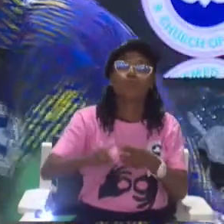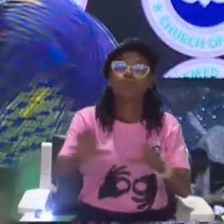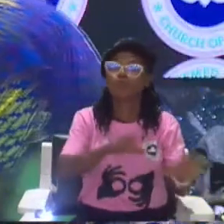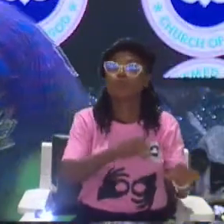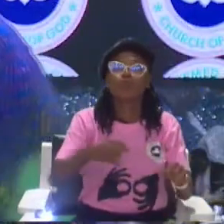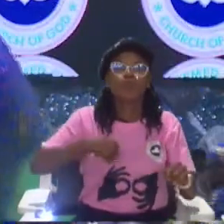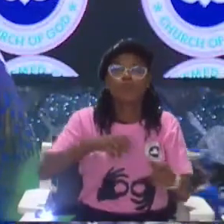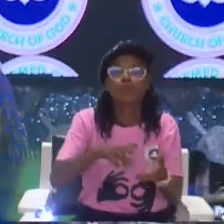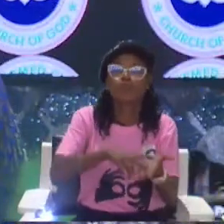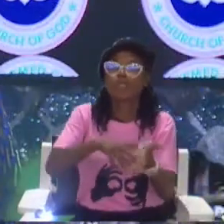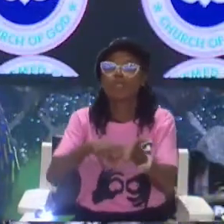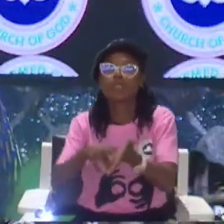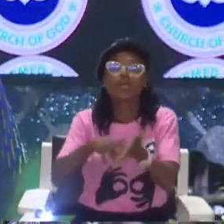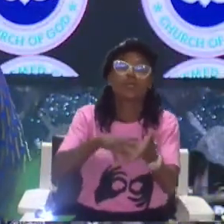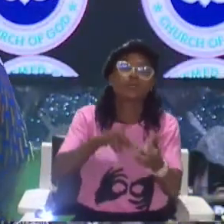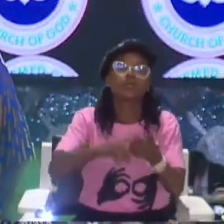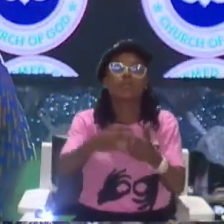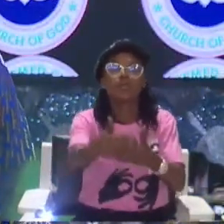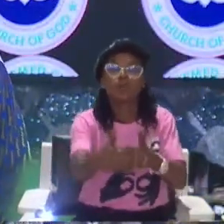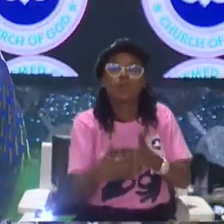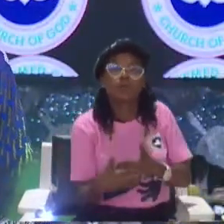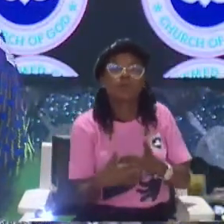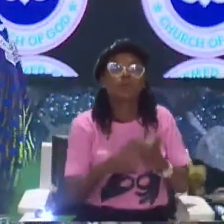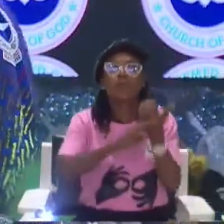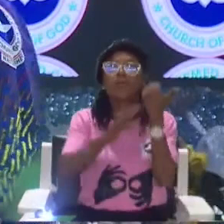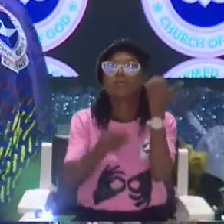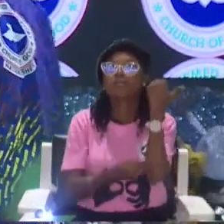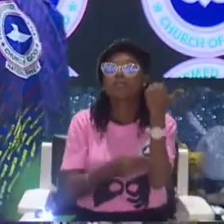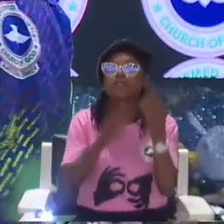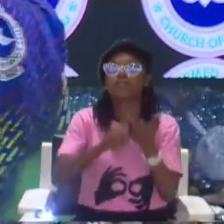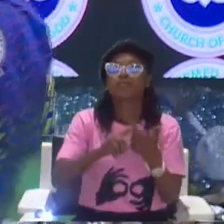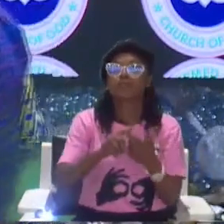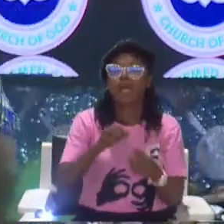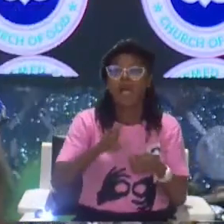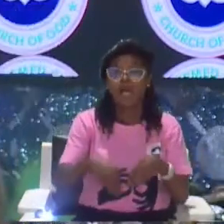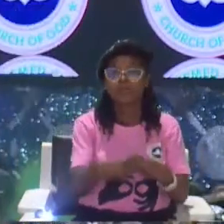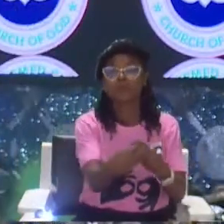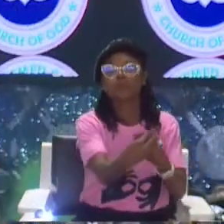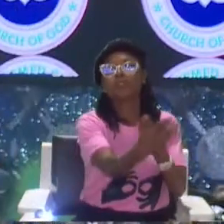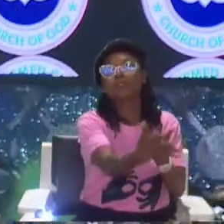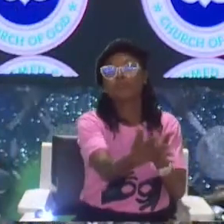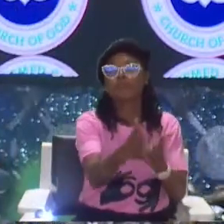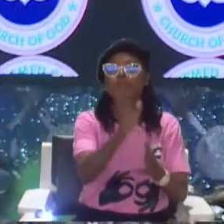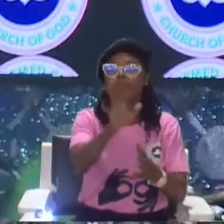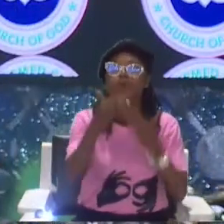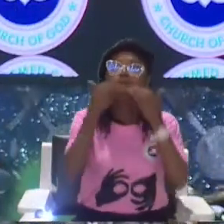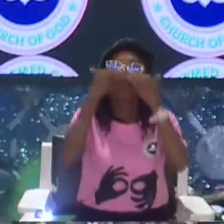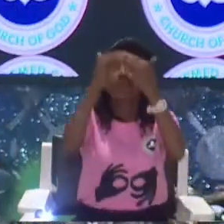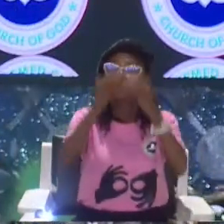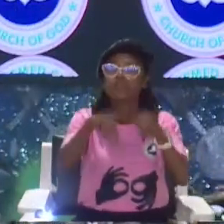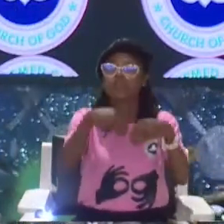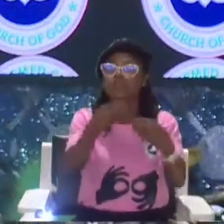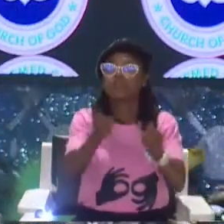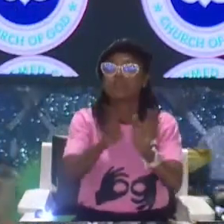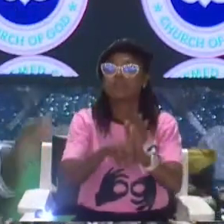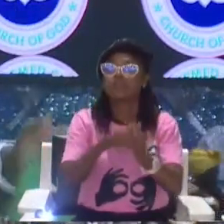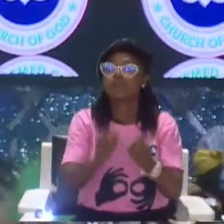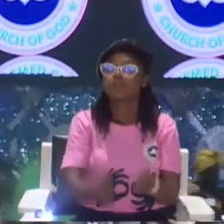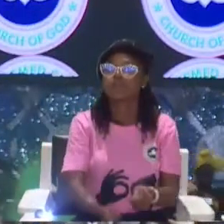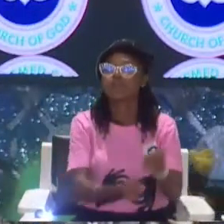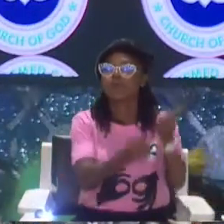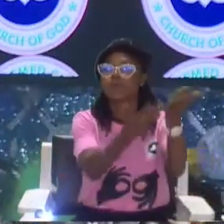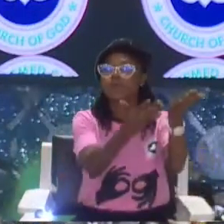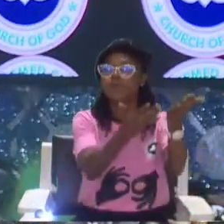síbi agbọ̀n tó bá súnmọ́ wa jùlọ. And drop your thanksgiving offering. Kí a sì fi ọrẹ ọpẹ́ wa lẹ̀ sínú